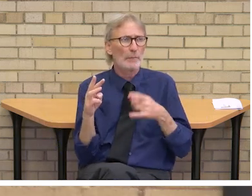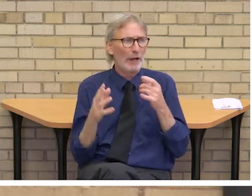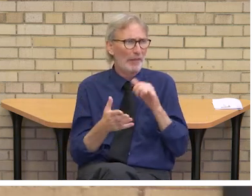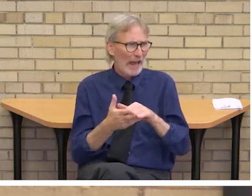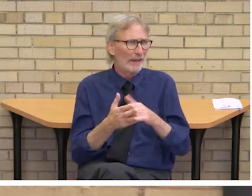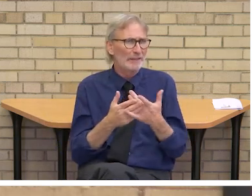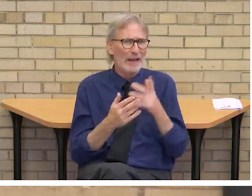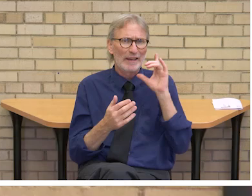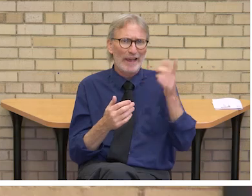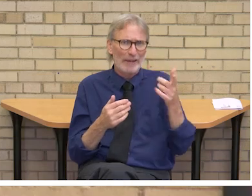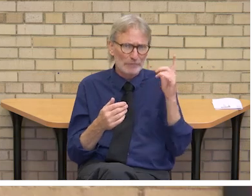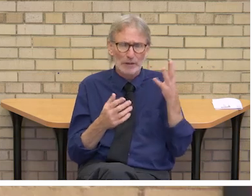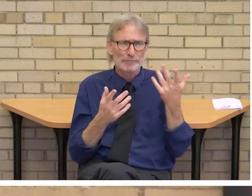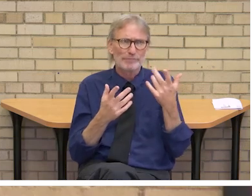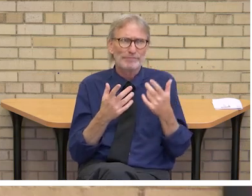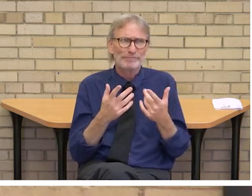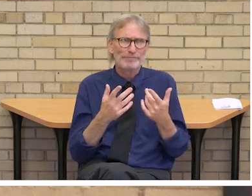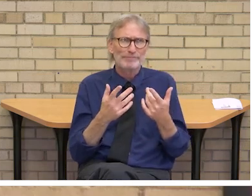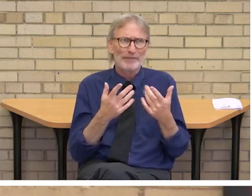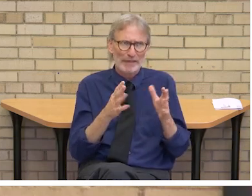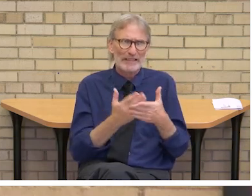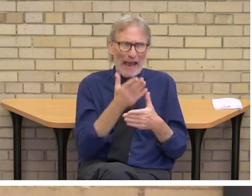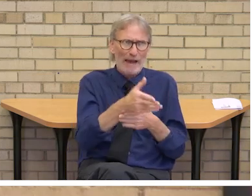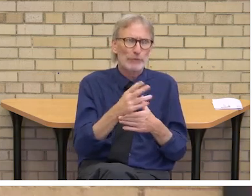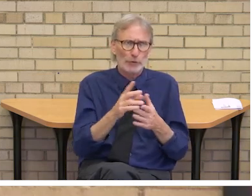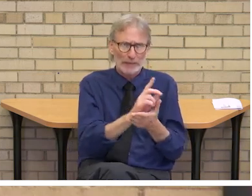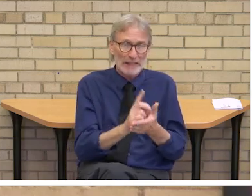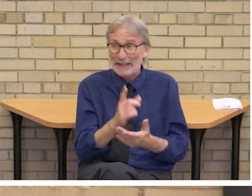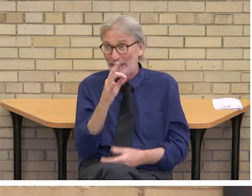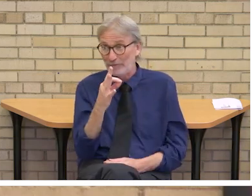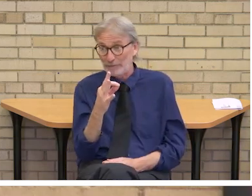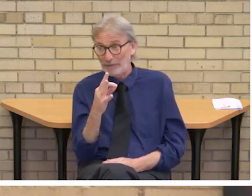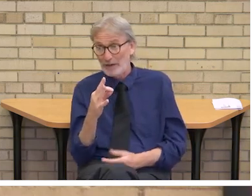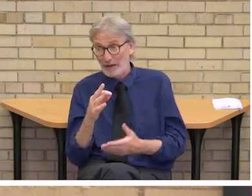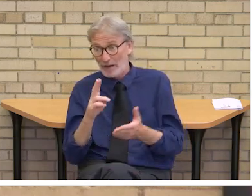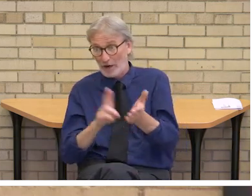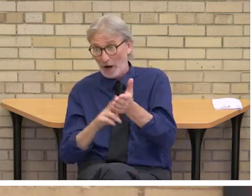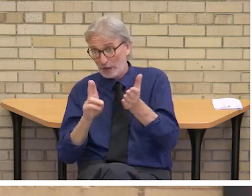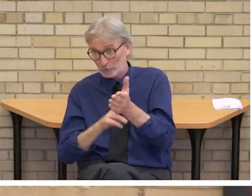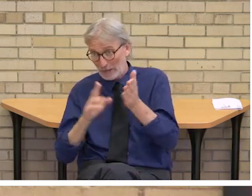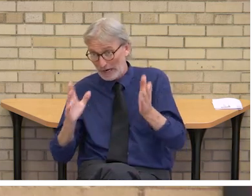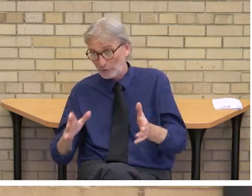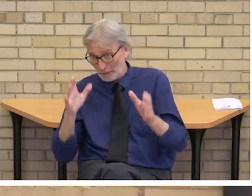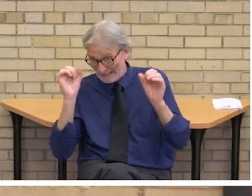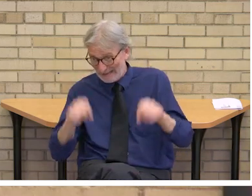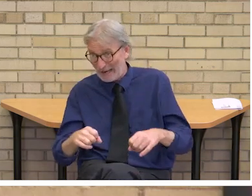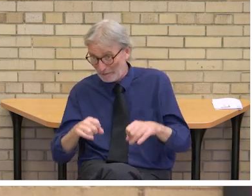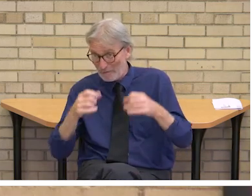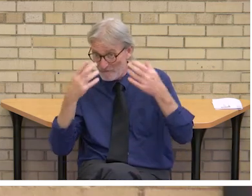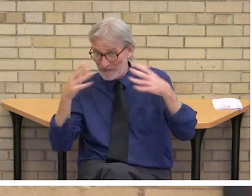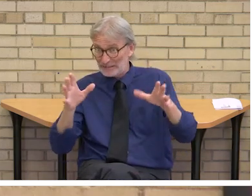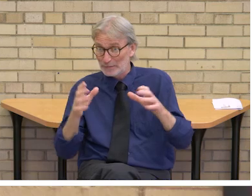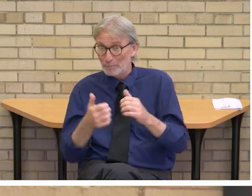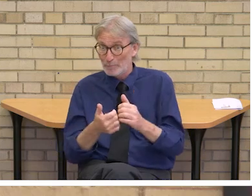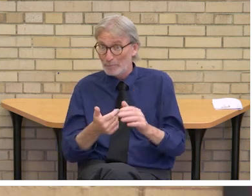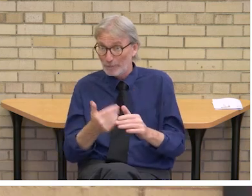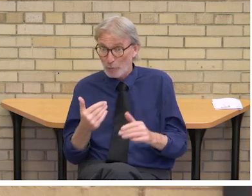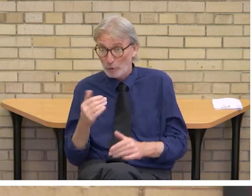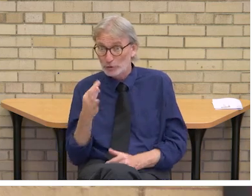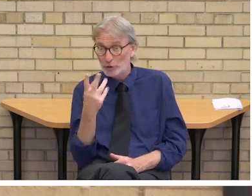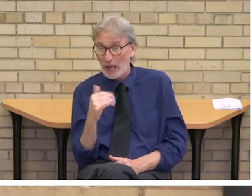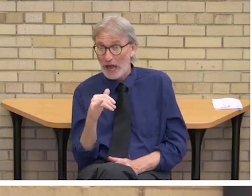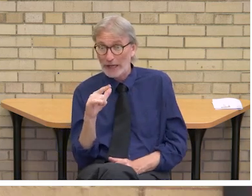design project. If our contractor can get it open by July 26, no